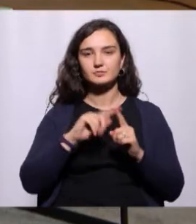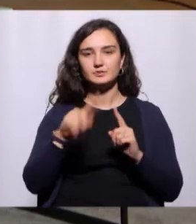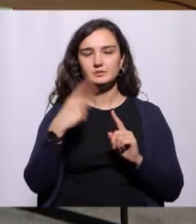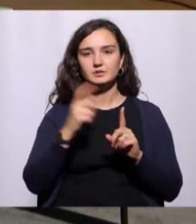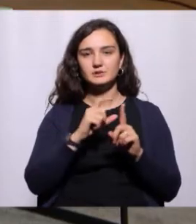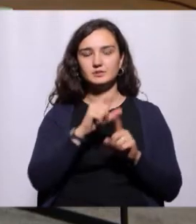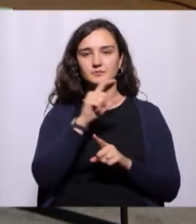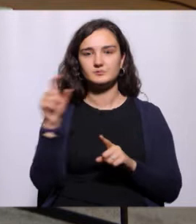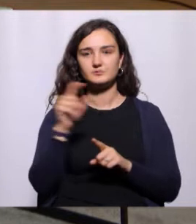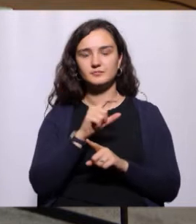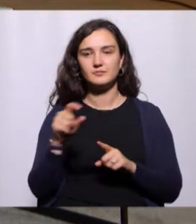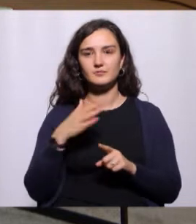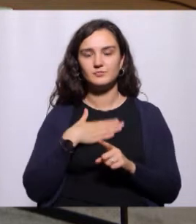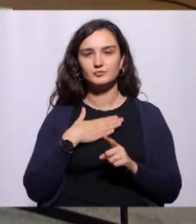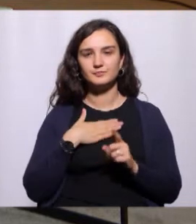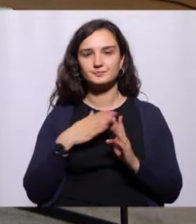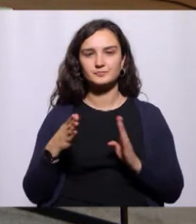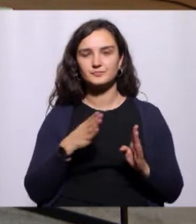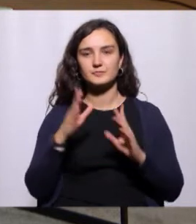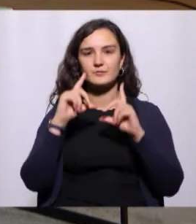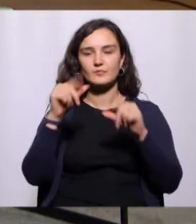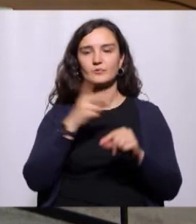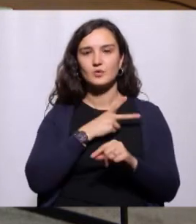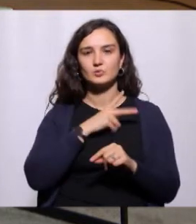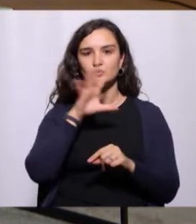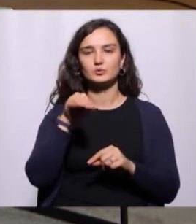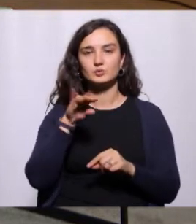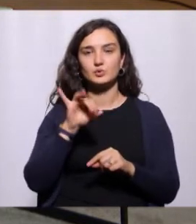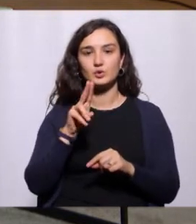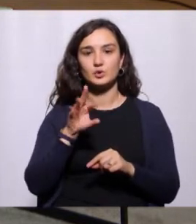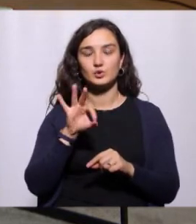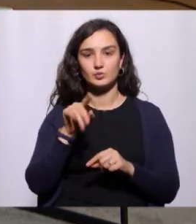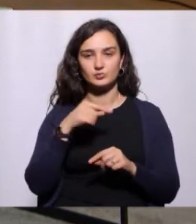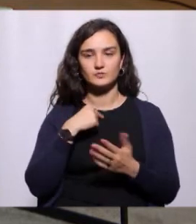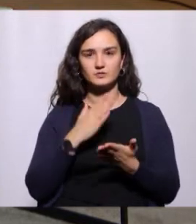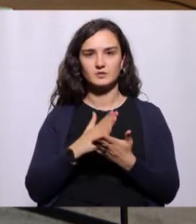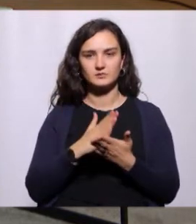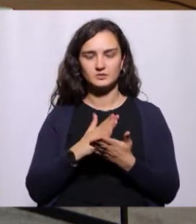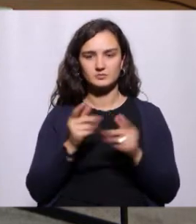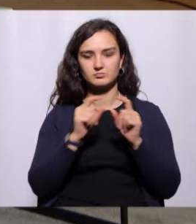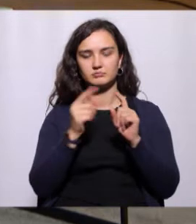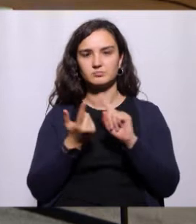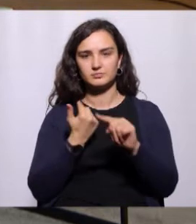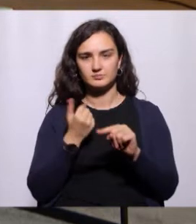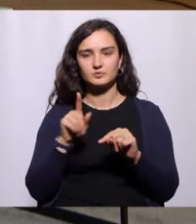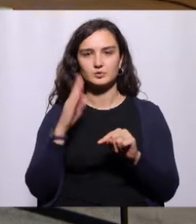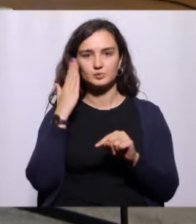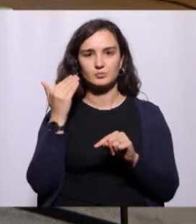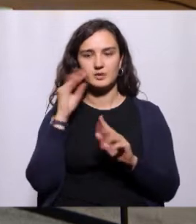next sentence. On our way from London to Tokyo, we had a blank in